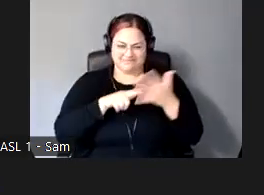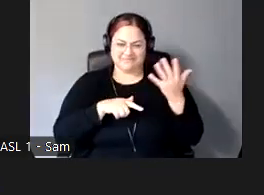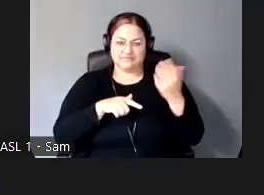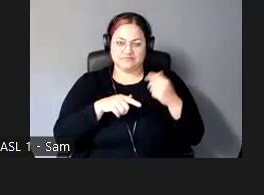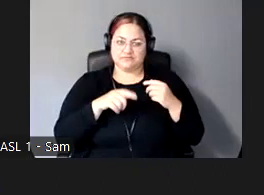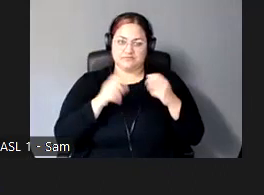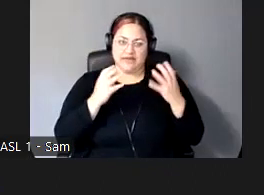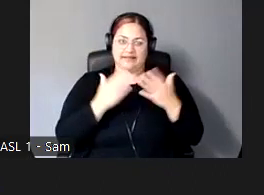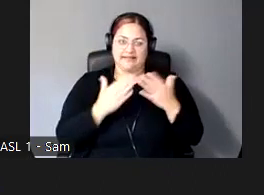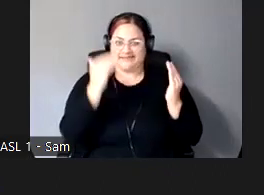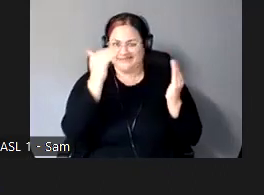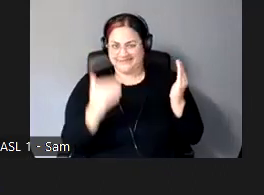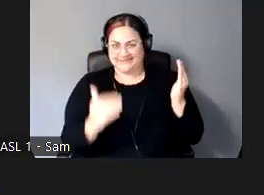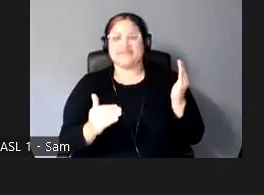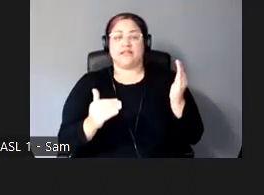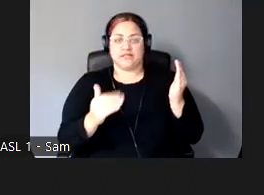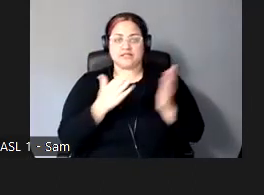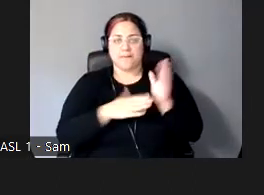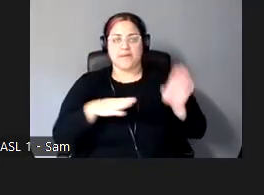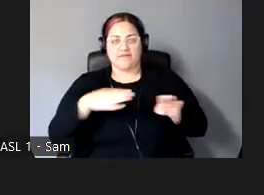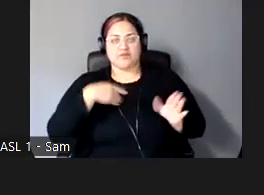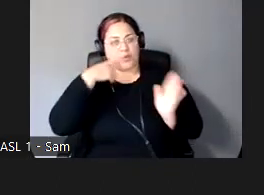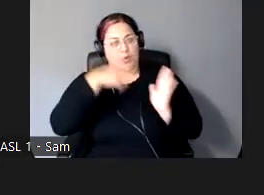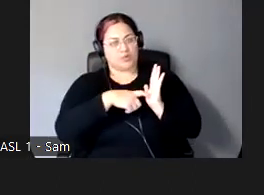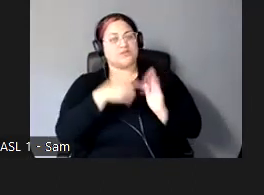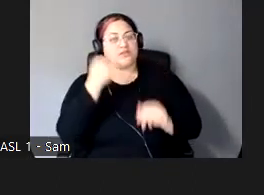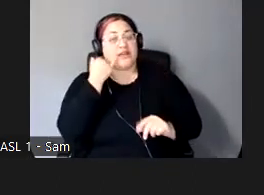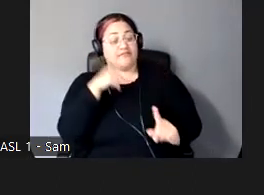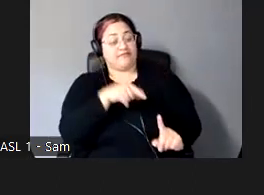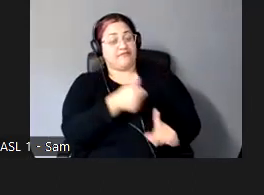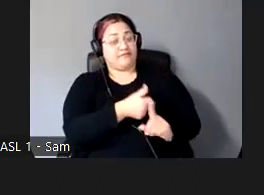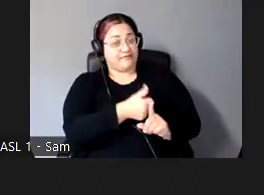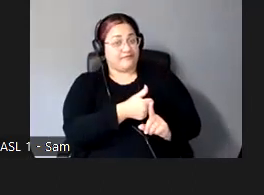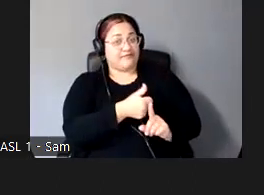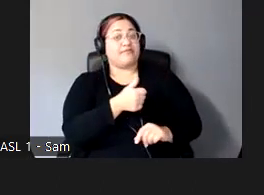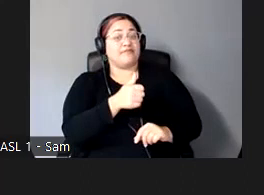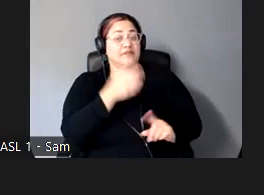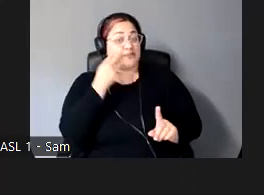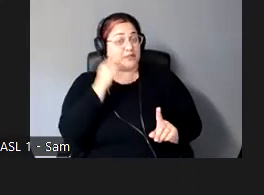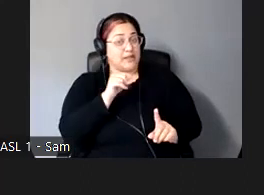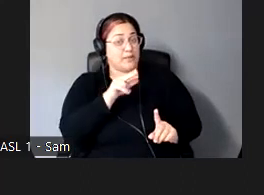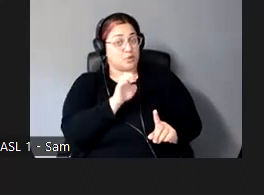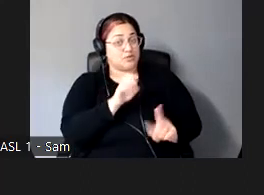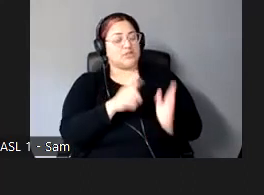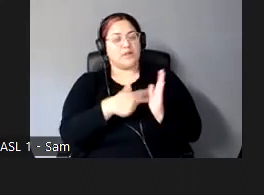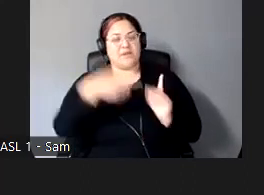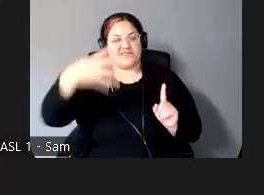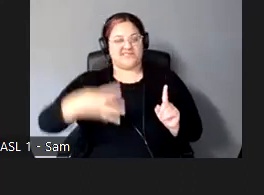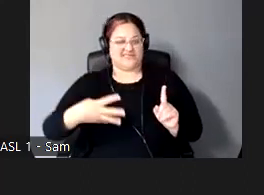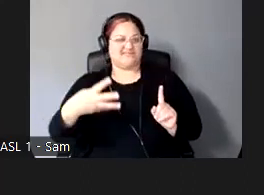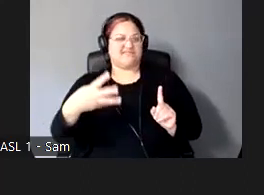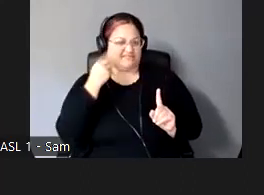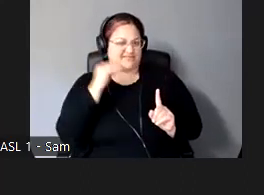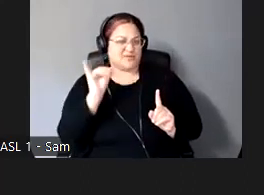some of the behaviors that we do come across when we hear about situations. And because we were talking about grandparent rights, I just